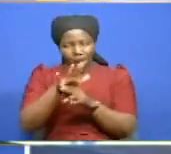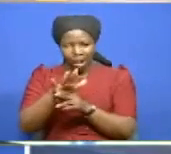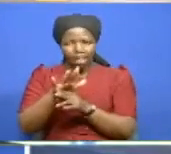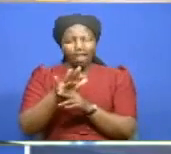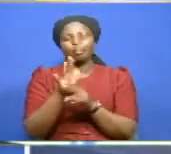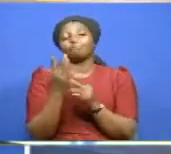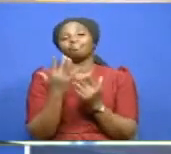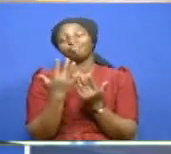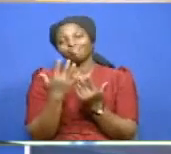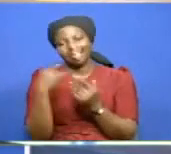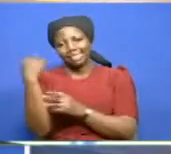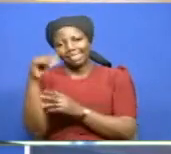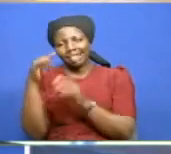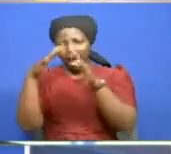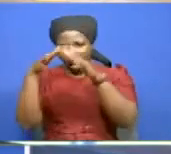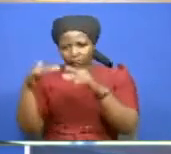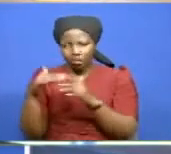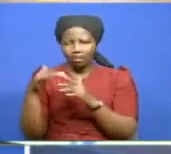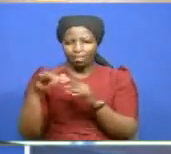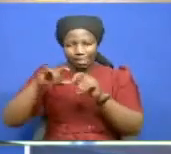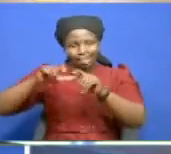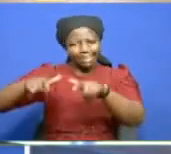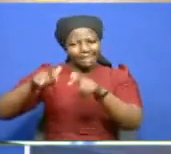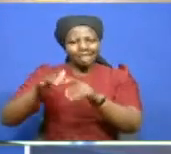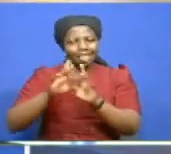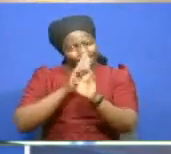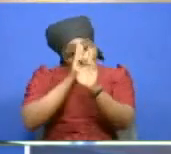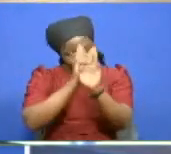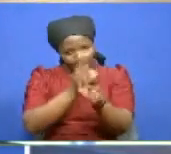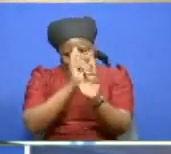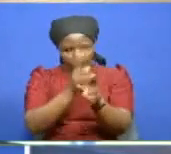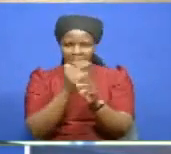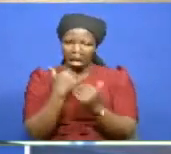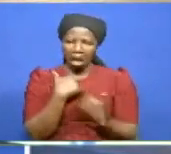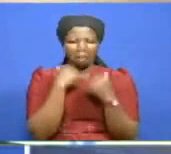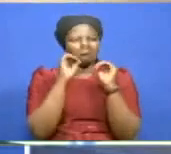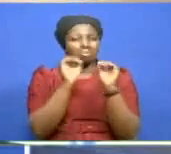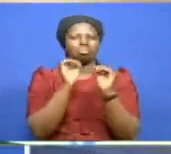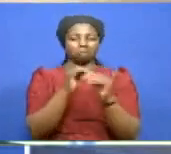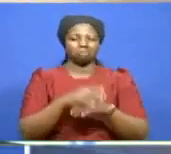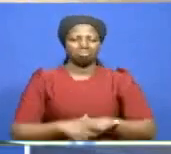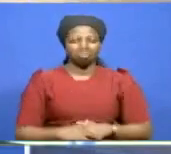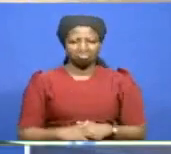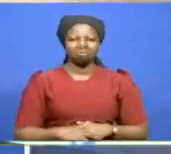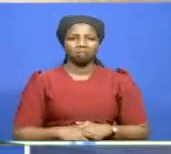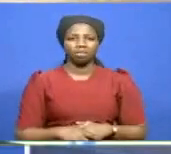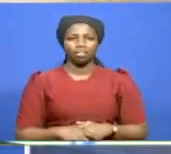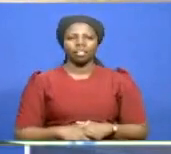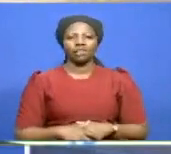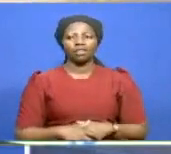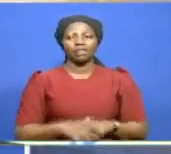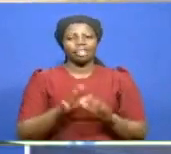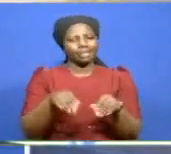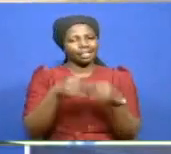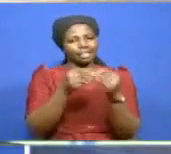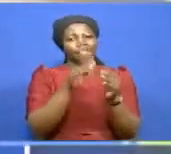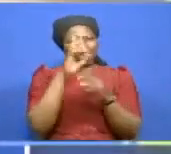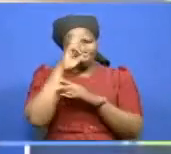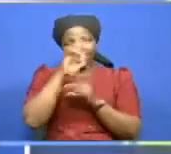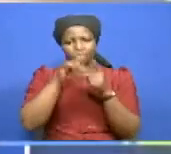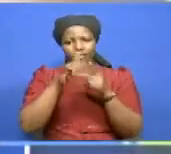Greenhouse gases respect no boundaries and both pose existential threat to our